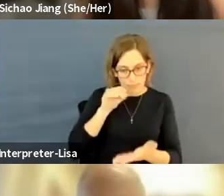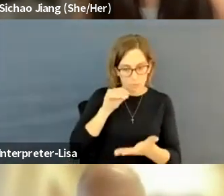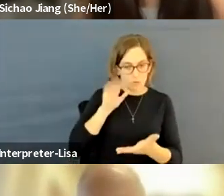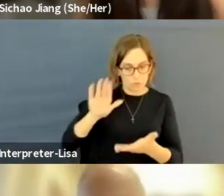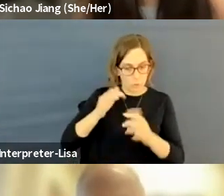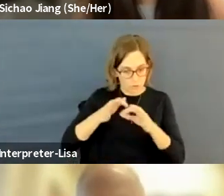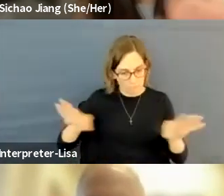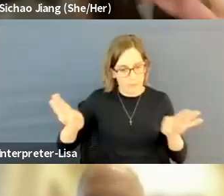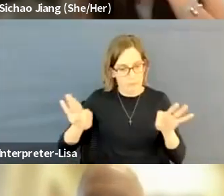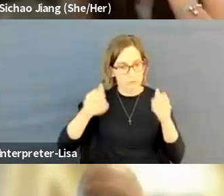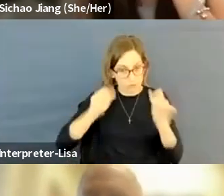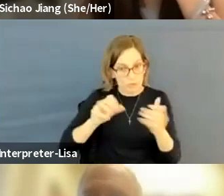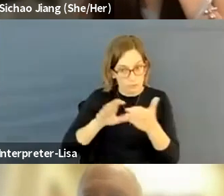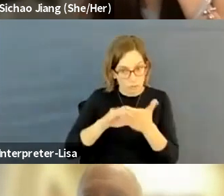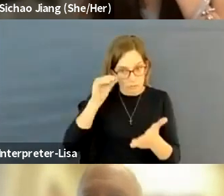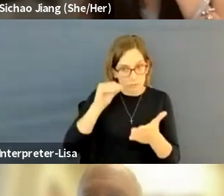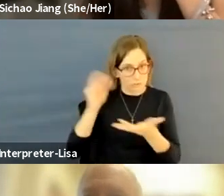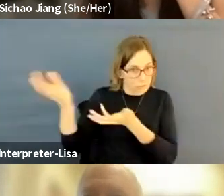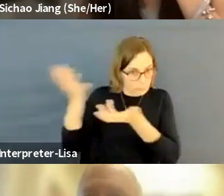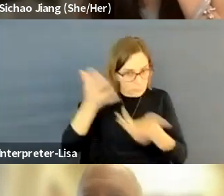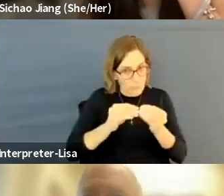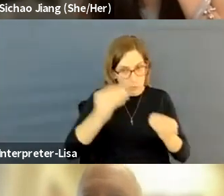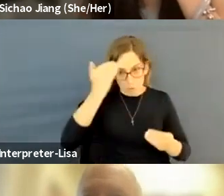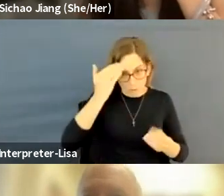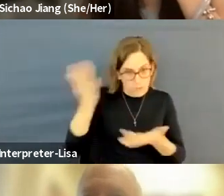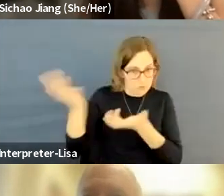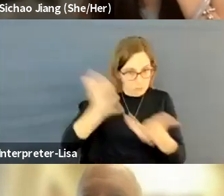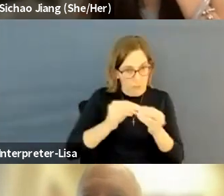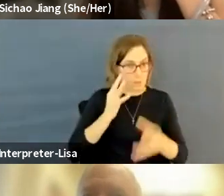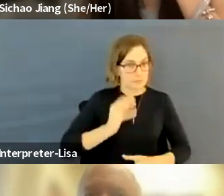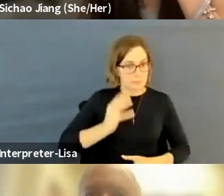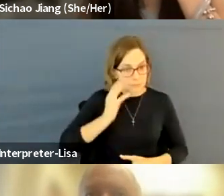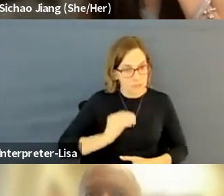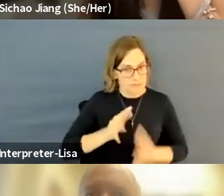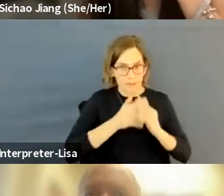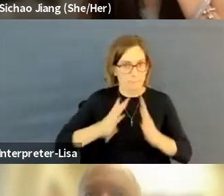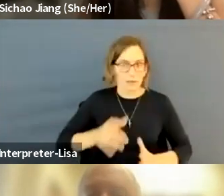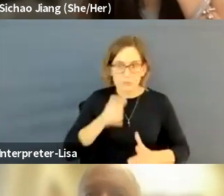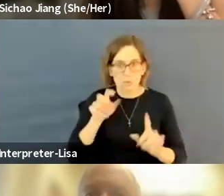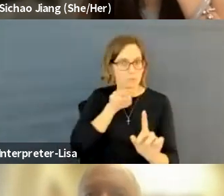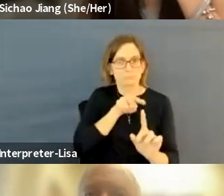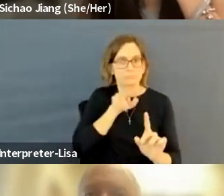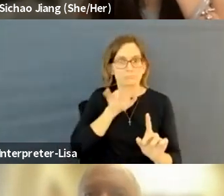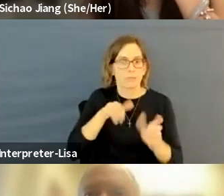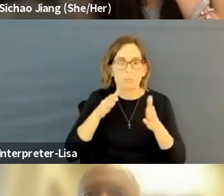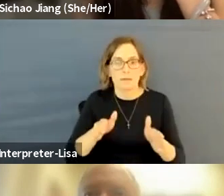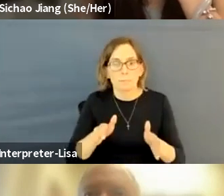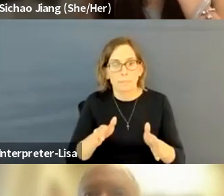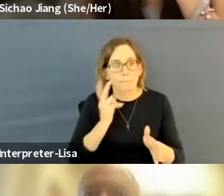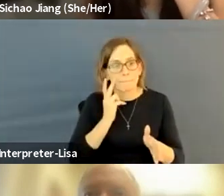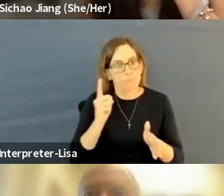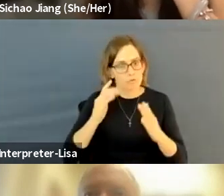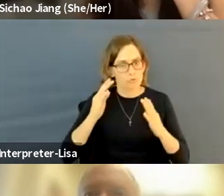to learn your language so they can, you know, bring you more knowledge, so they can bring you more experiences. And Americans don't look at it that way. They're looking at it like, you're troubling